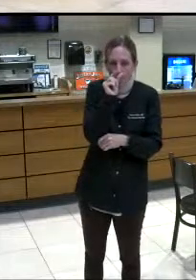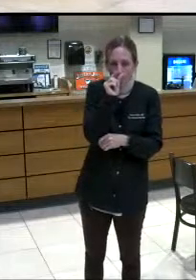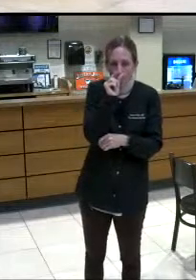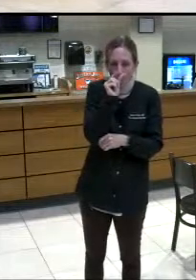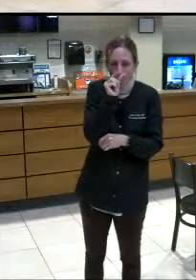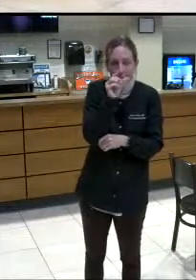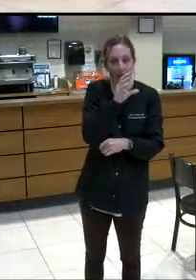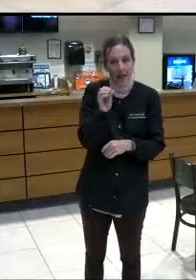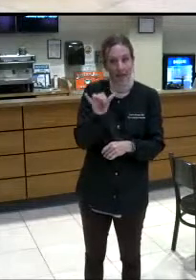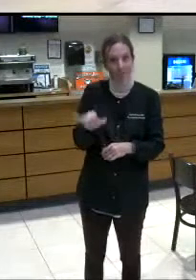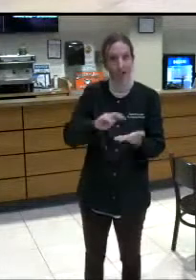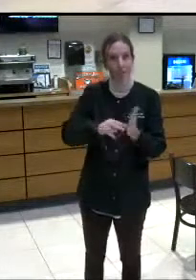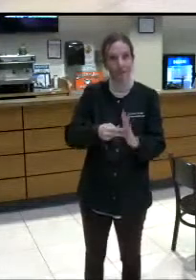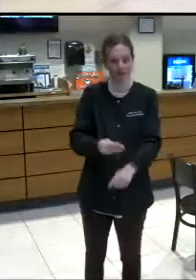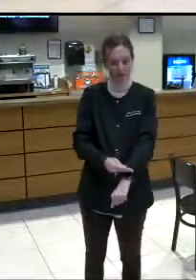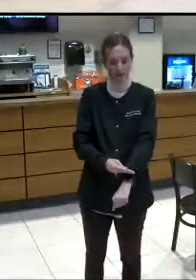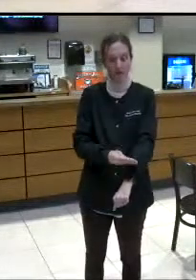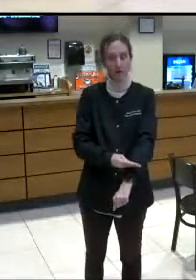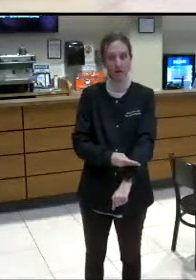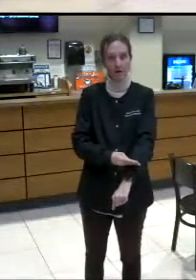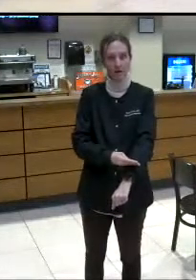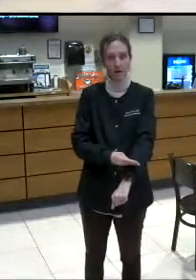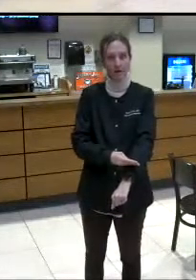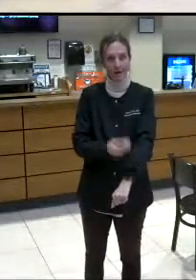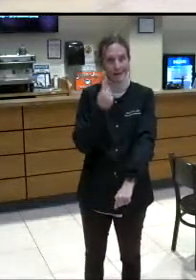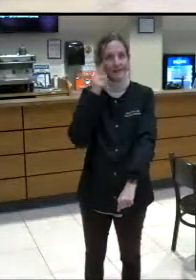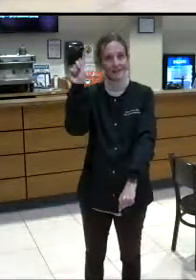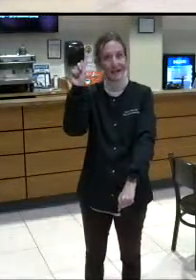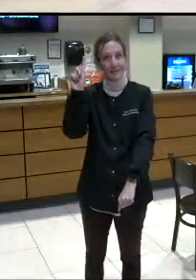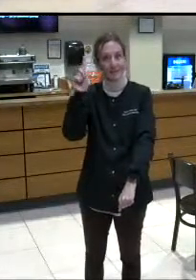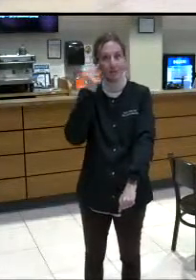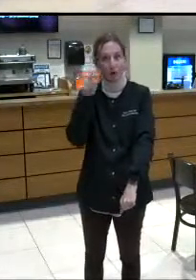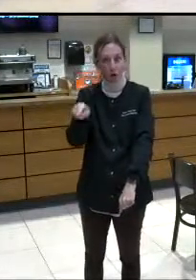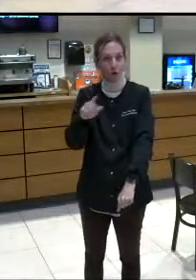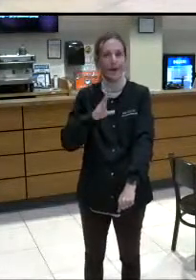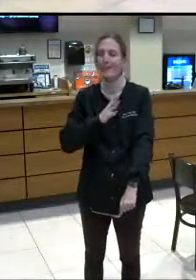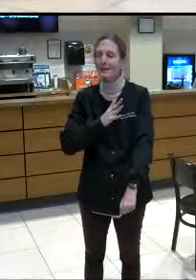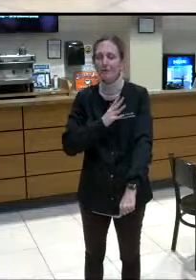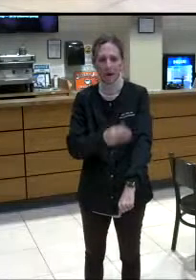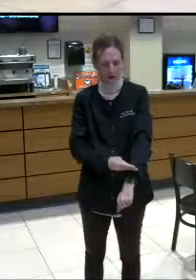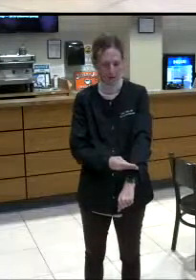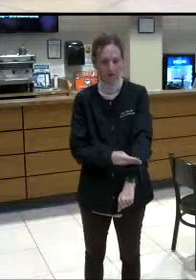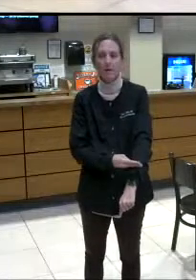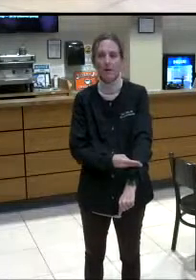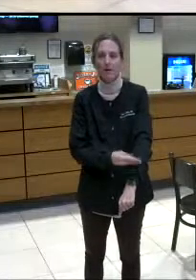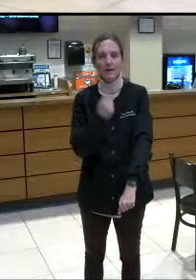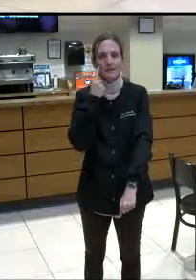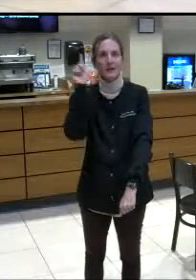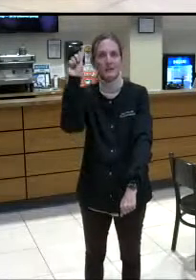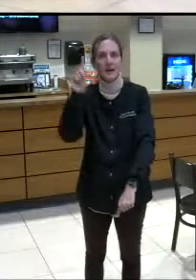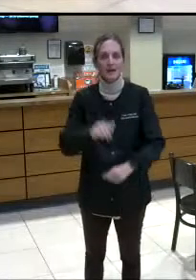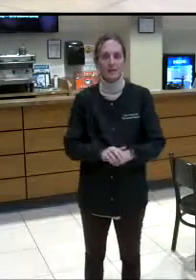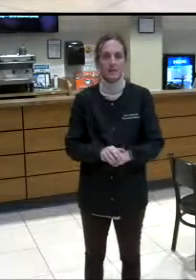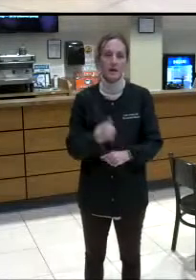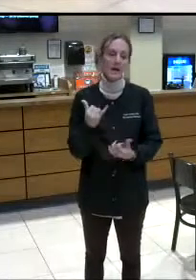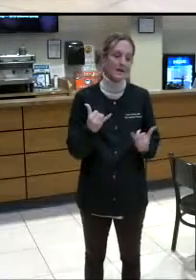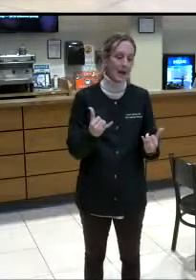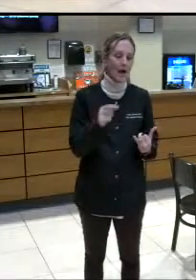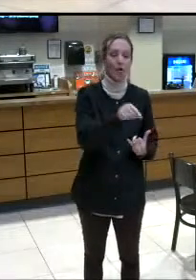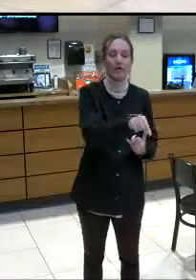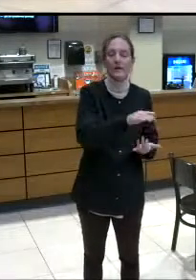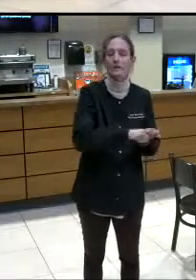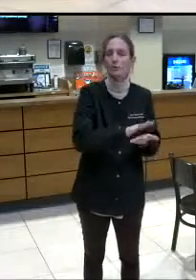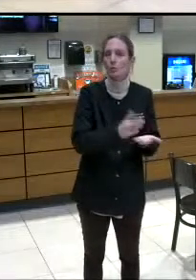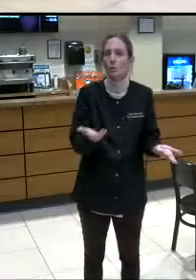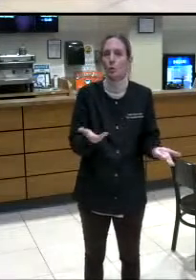success for you, and that's going to be okay. Where in another school where they've been using the resource for a while, they don't have